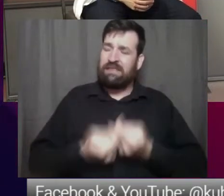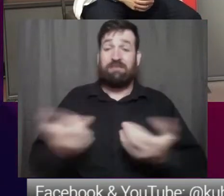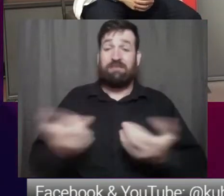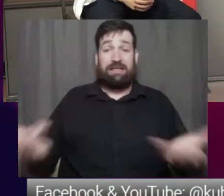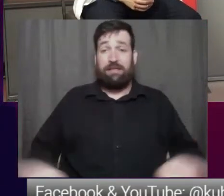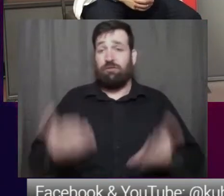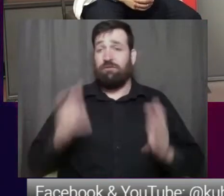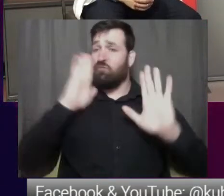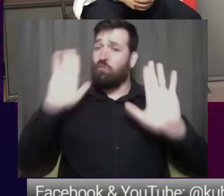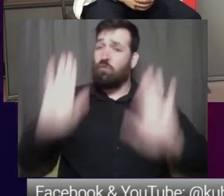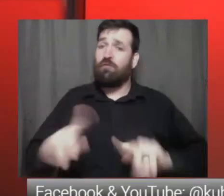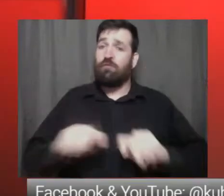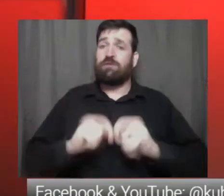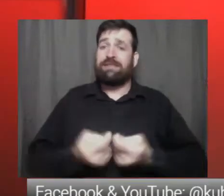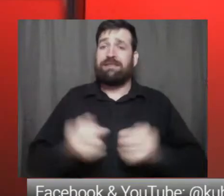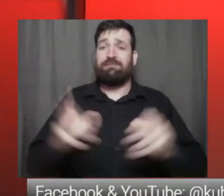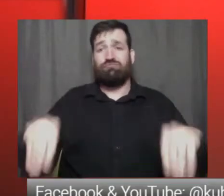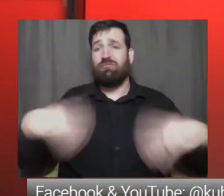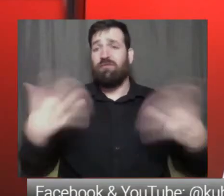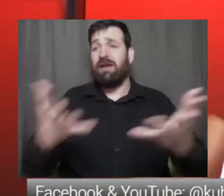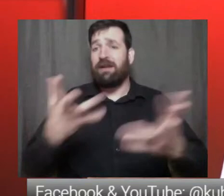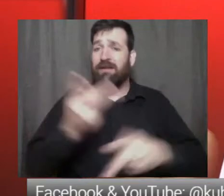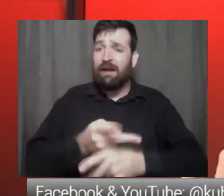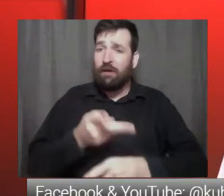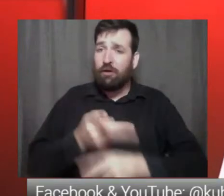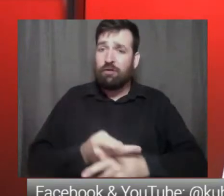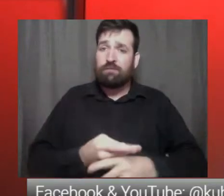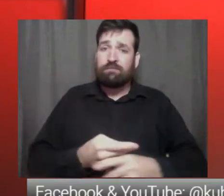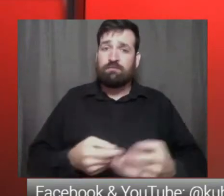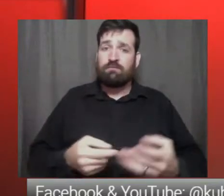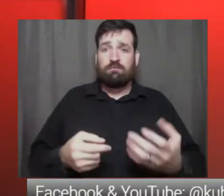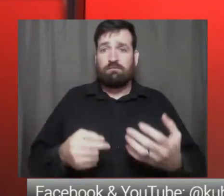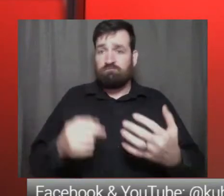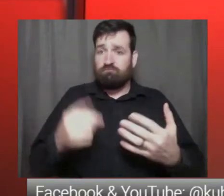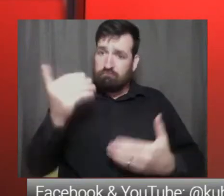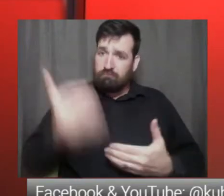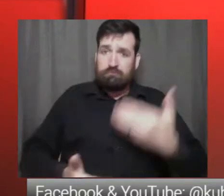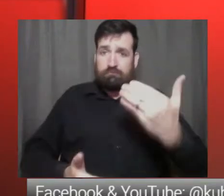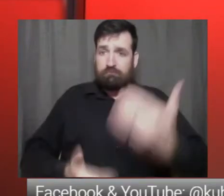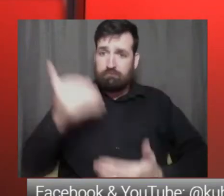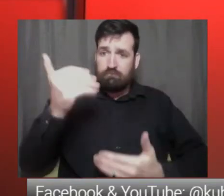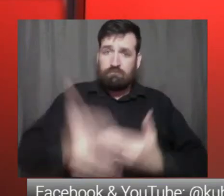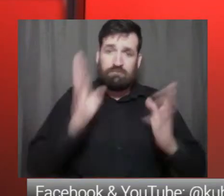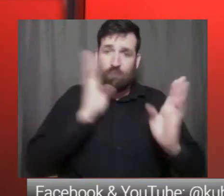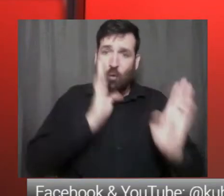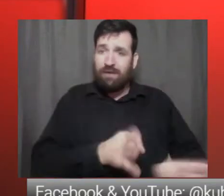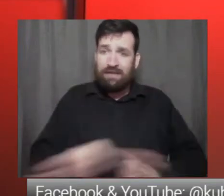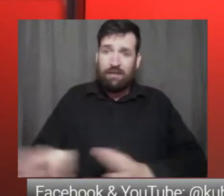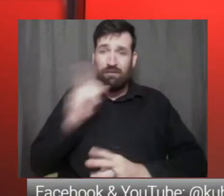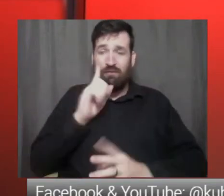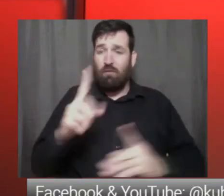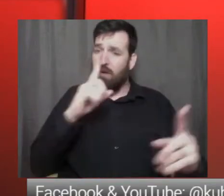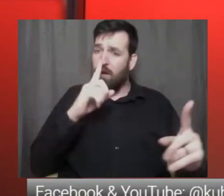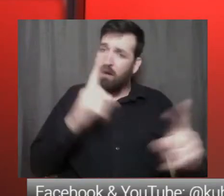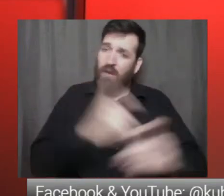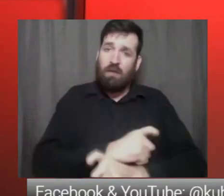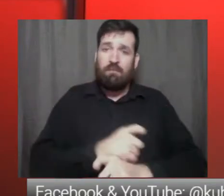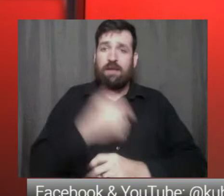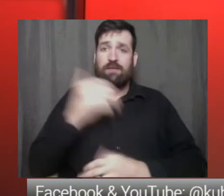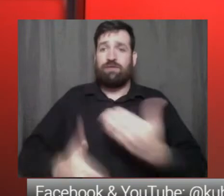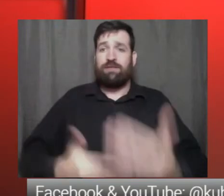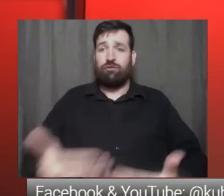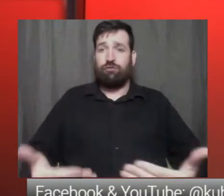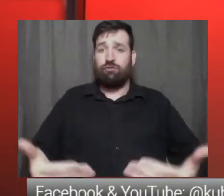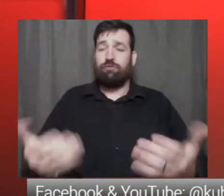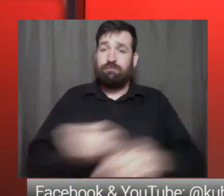to deliver this care and do the steps and organization to do these complex procedures and make sure that everything is